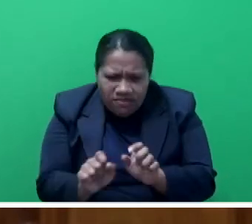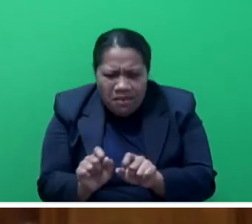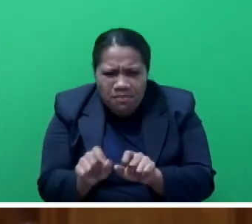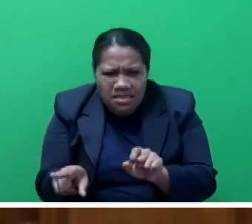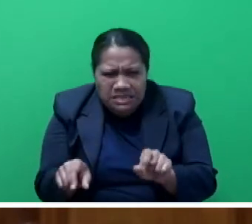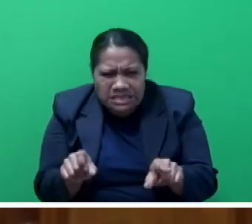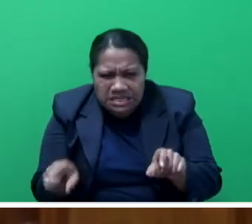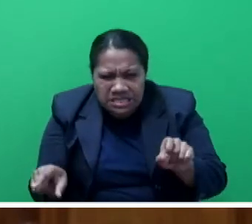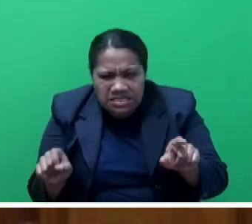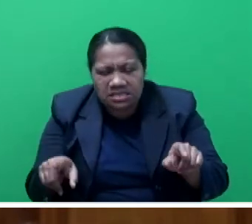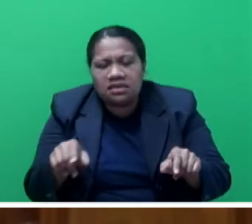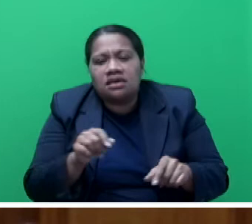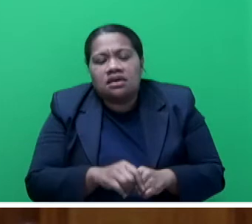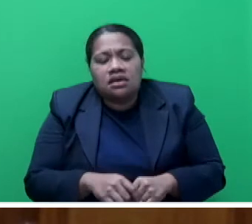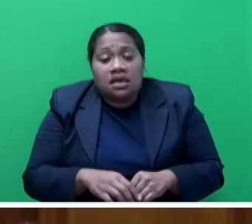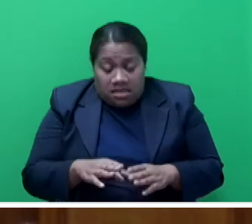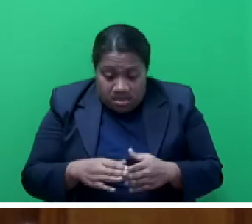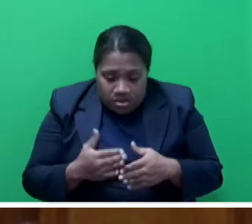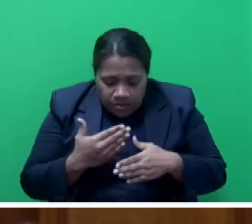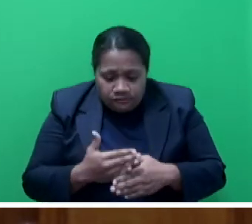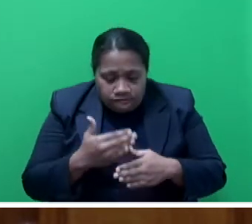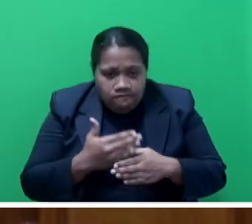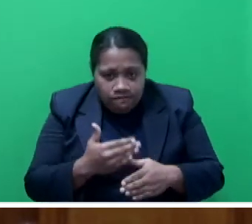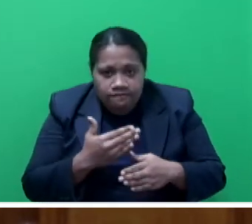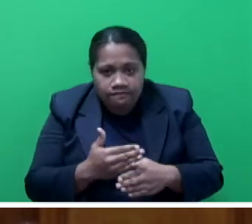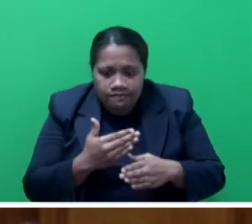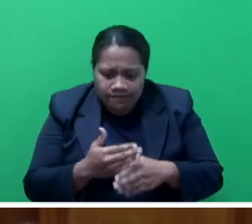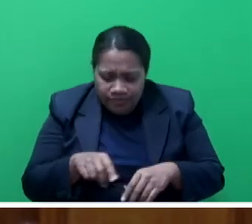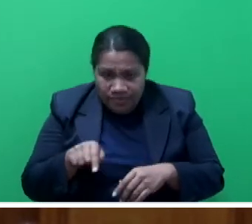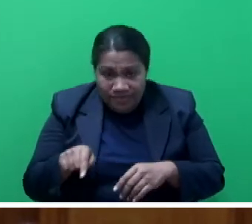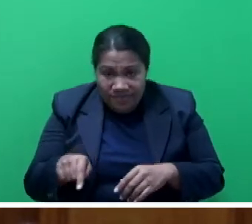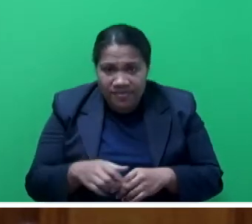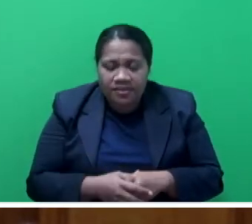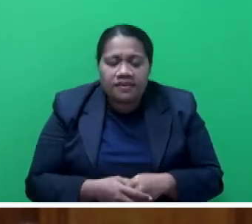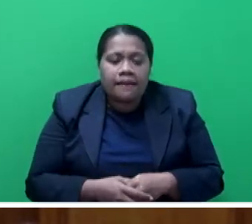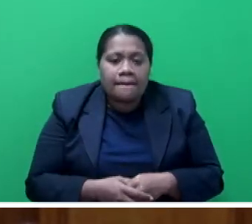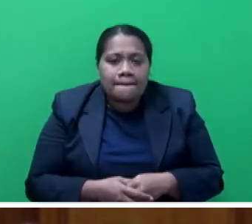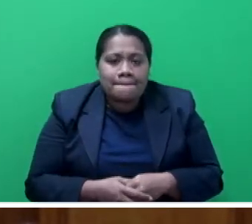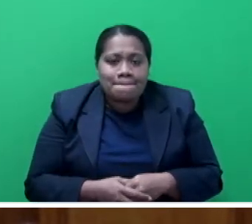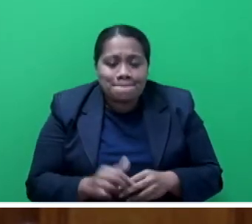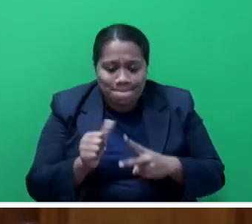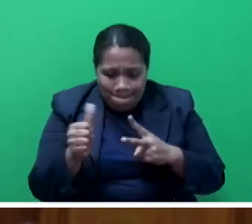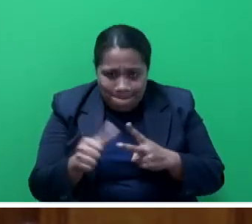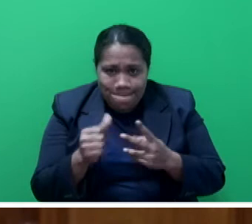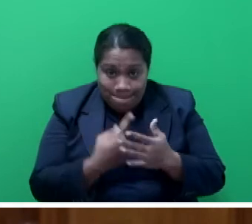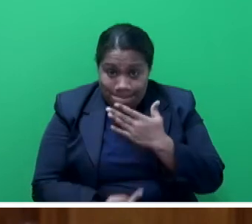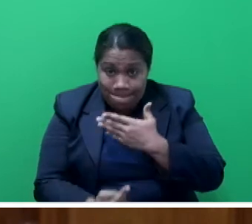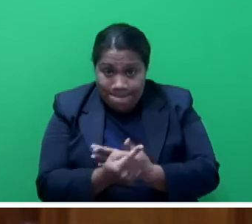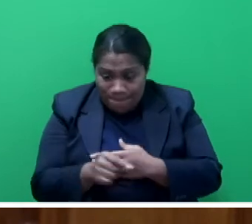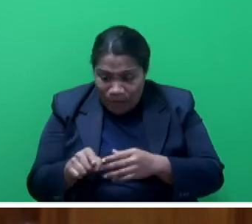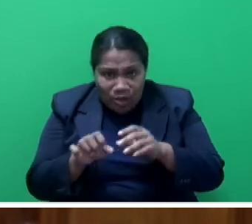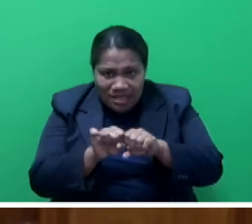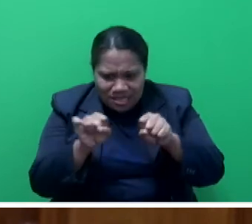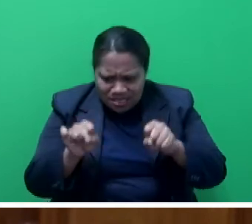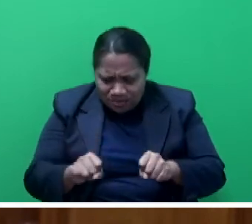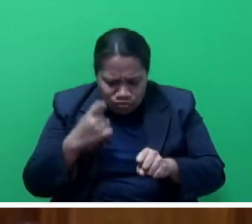reticulation system. There will be ongoing verification of the distribution network. It's also reconfiguration of the system to get the best